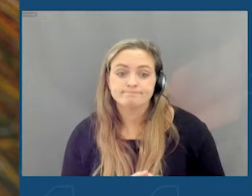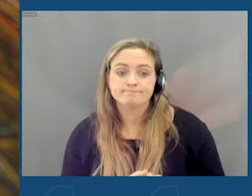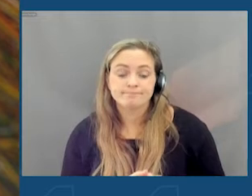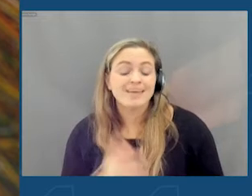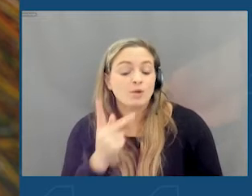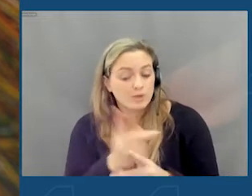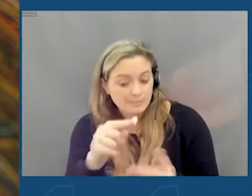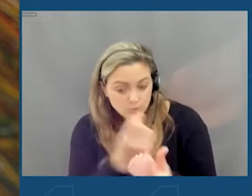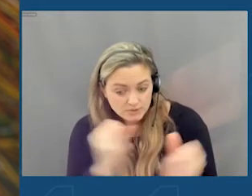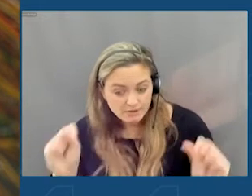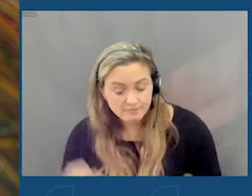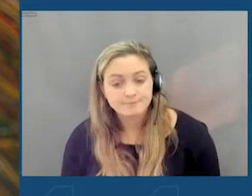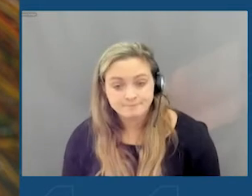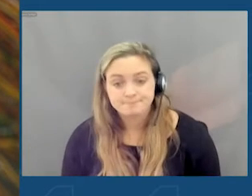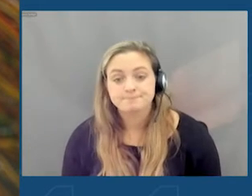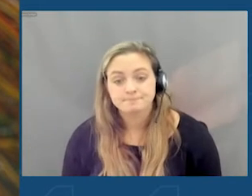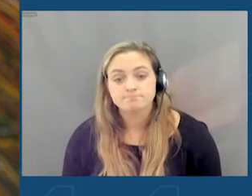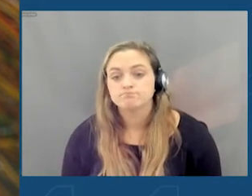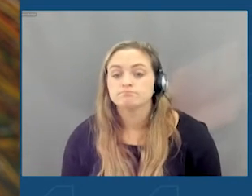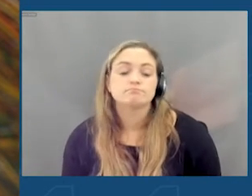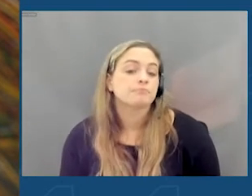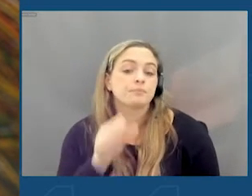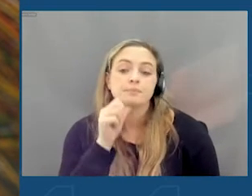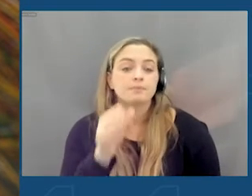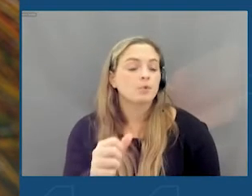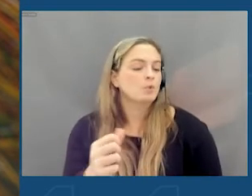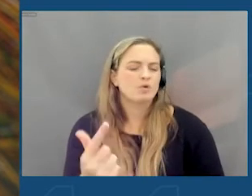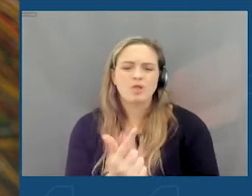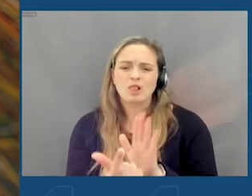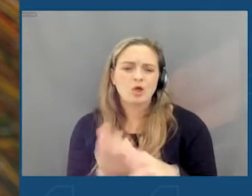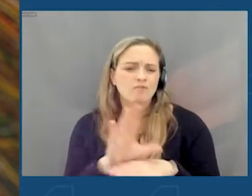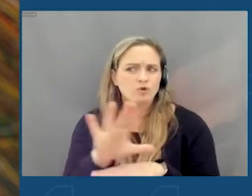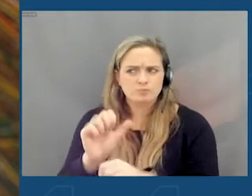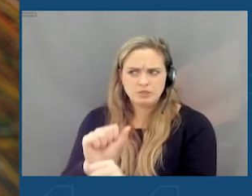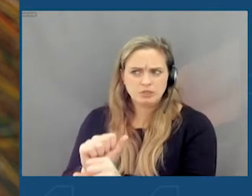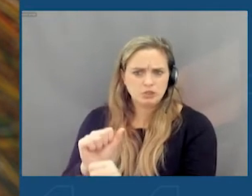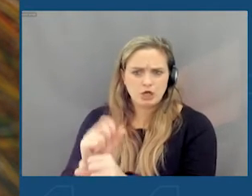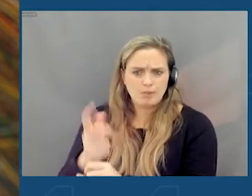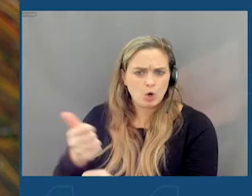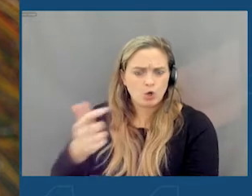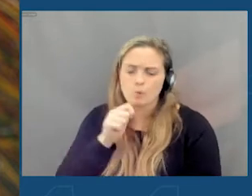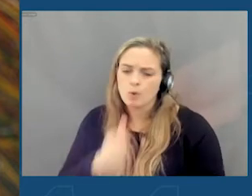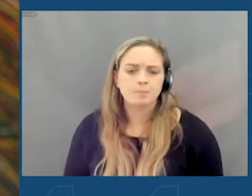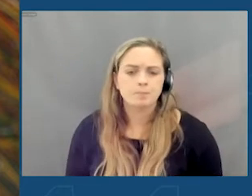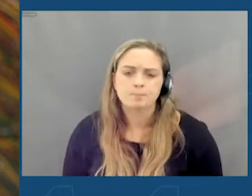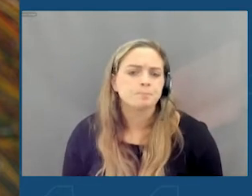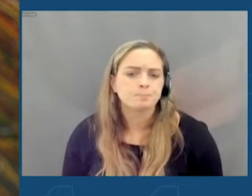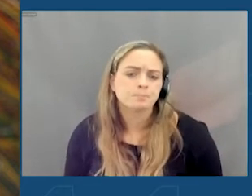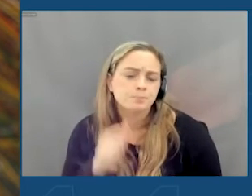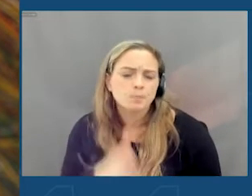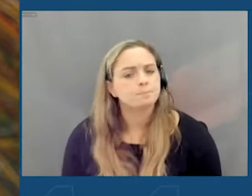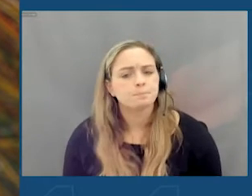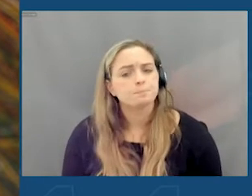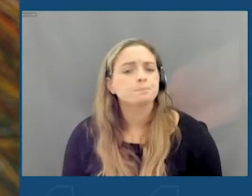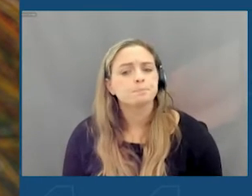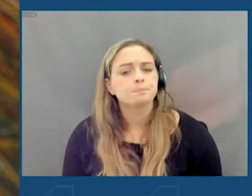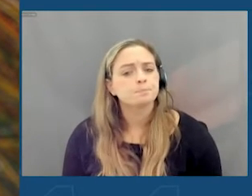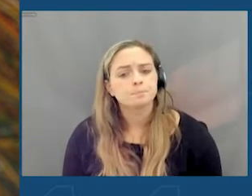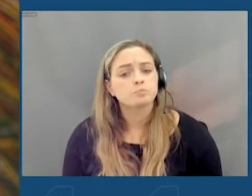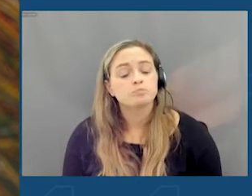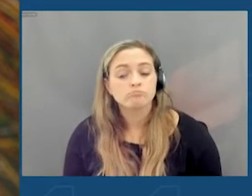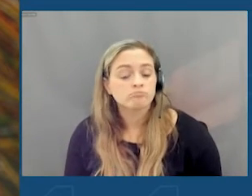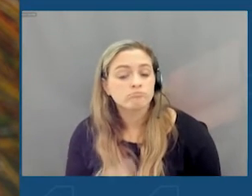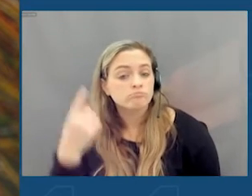safe. This will not make law enforcement's job harder. It will not. But what it does, it